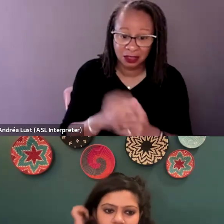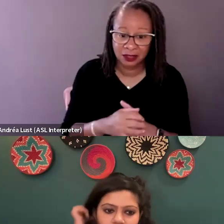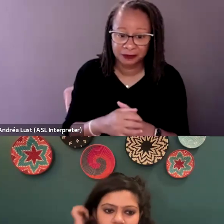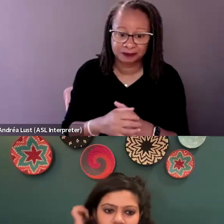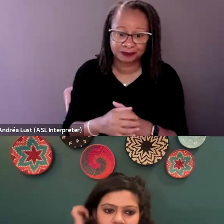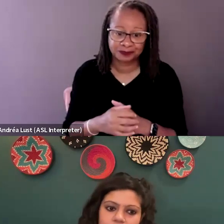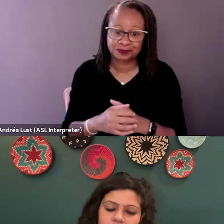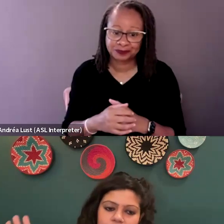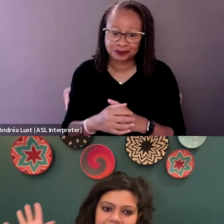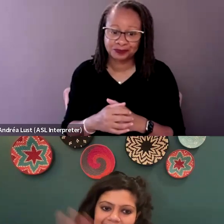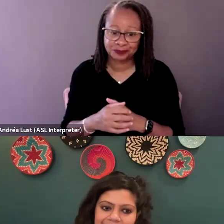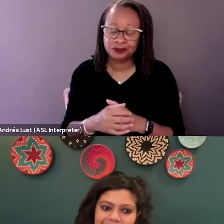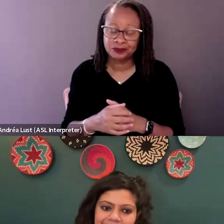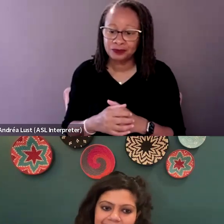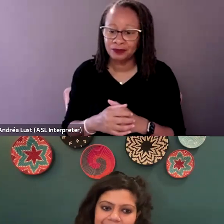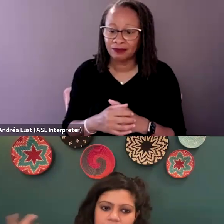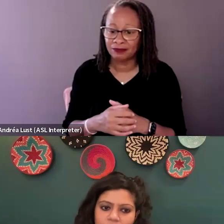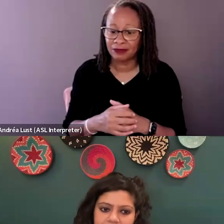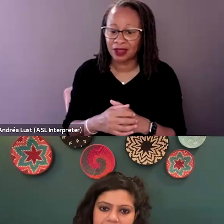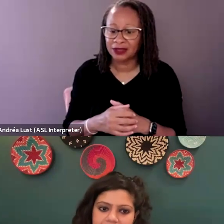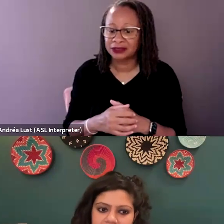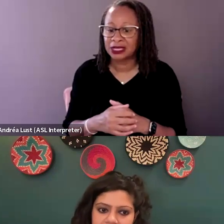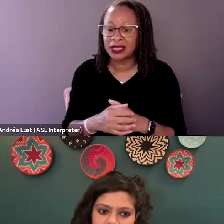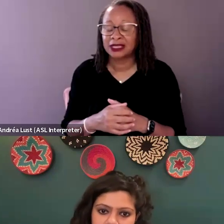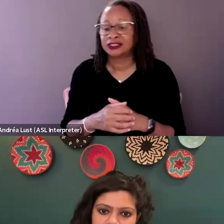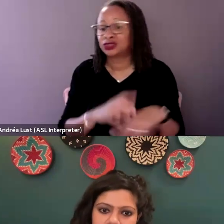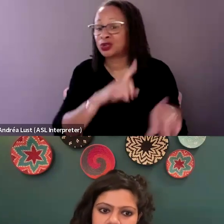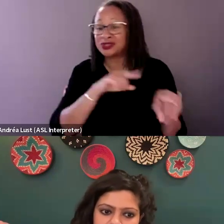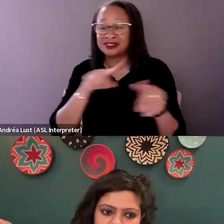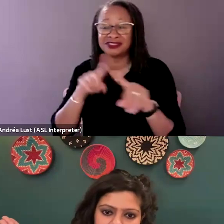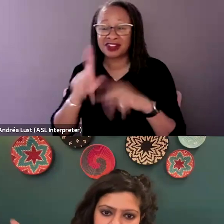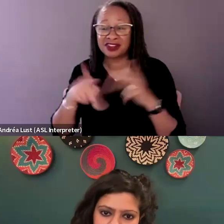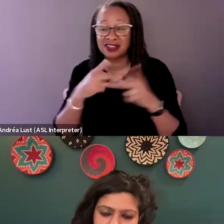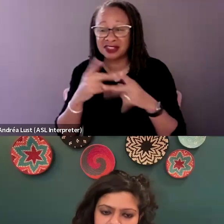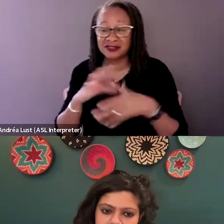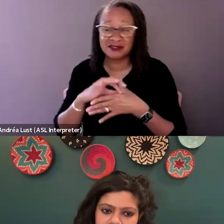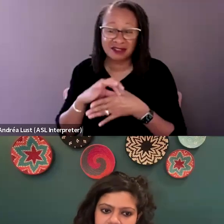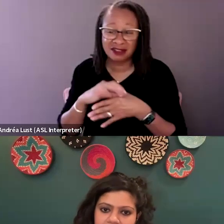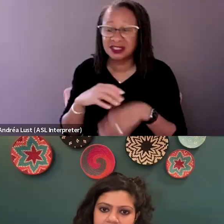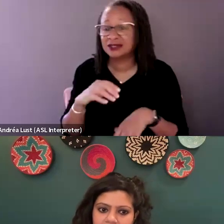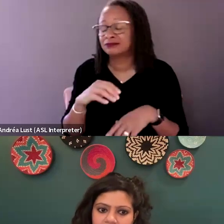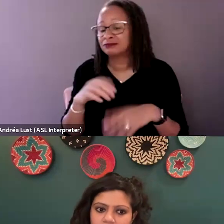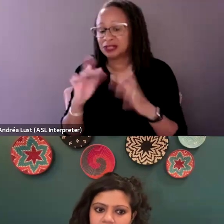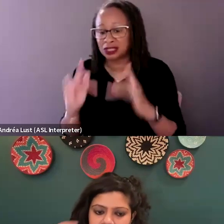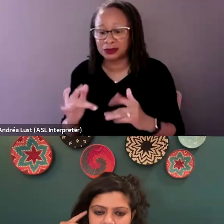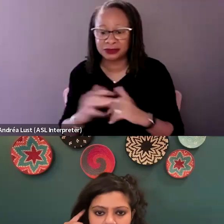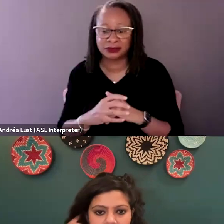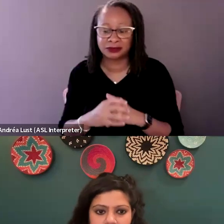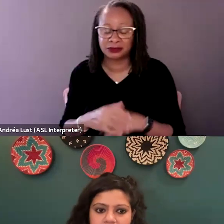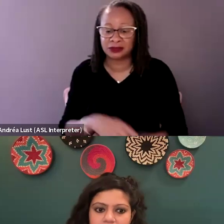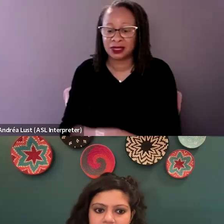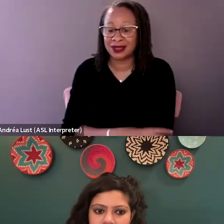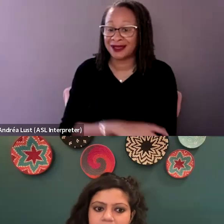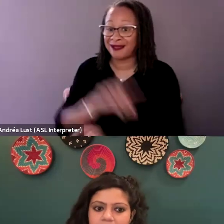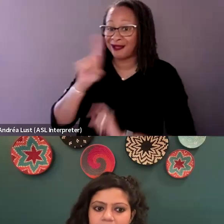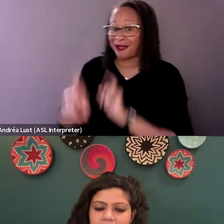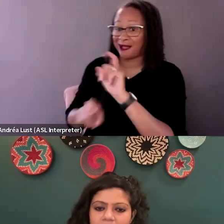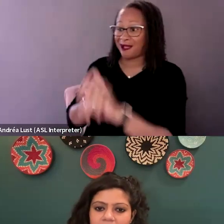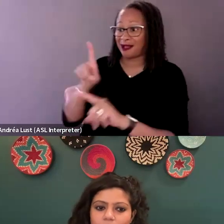think that happens all the time. And I think there's a lot of bargaining and negotiation, and you have to be very clear, like where you draw the line. And I think